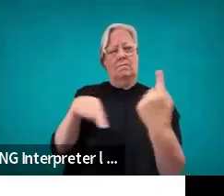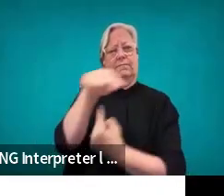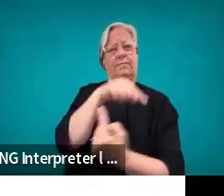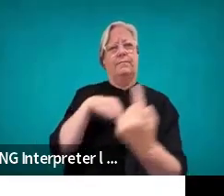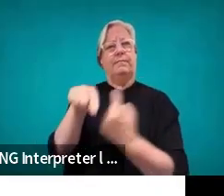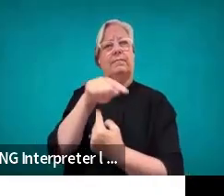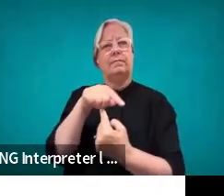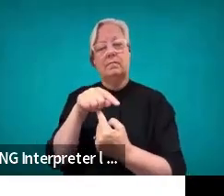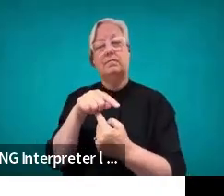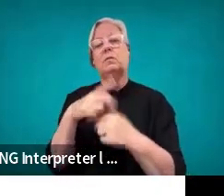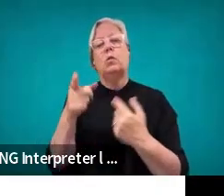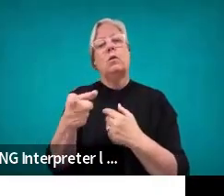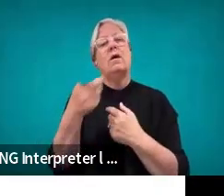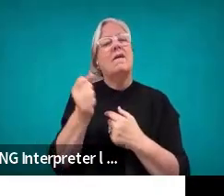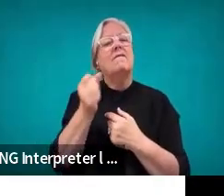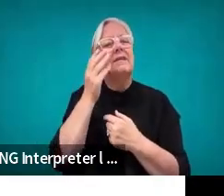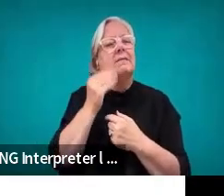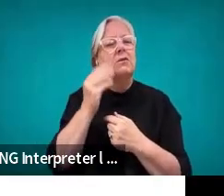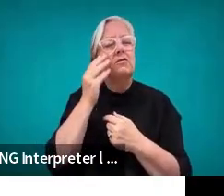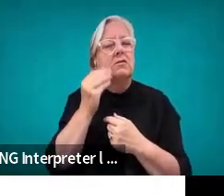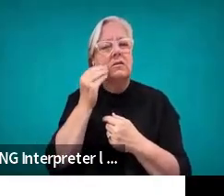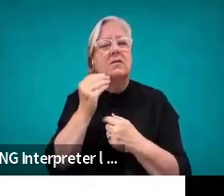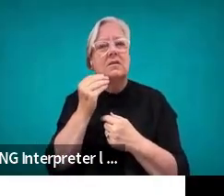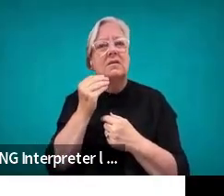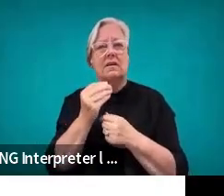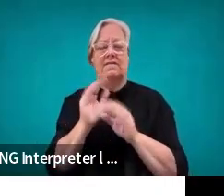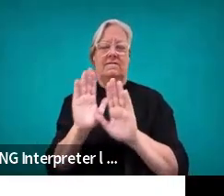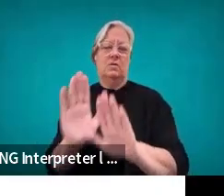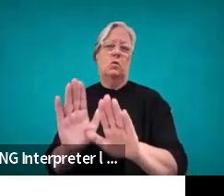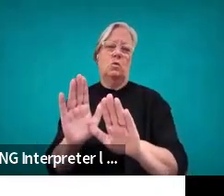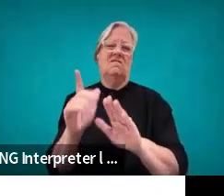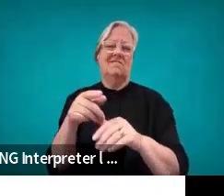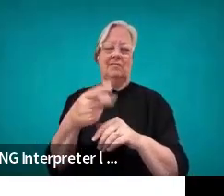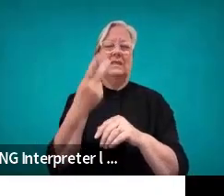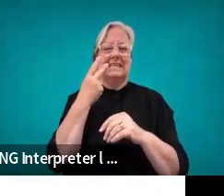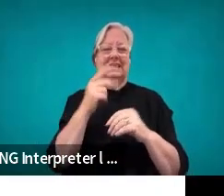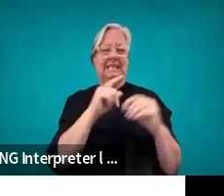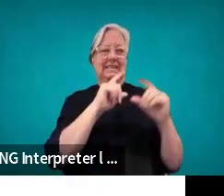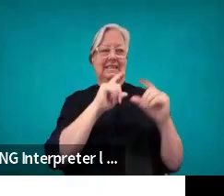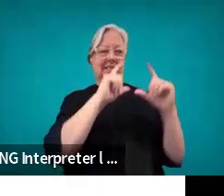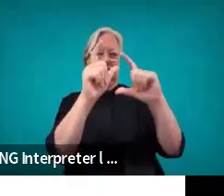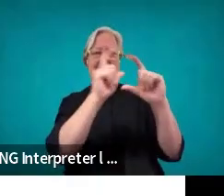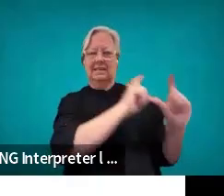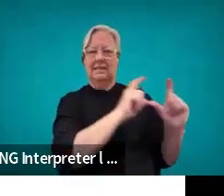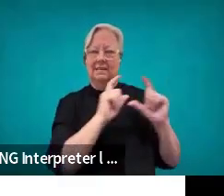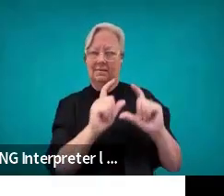have the expertise in each of the areas that are in the circle that you see here. I end it